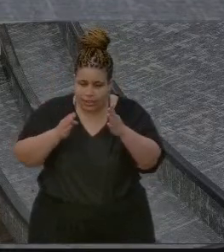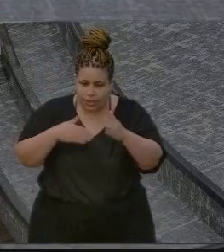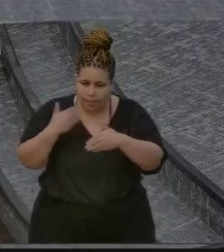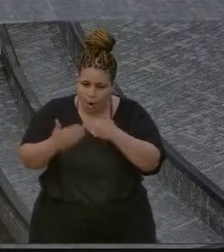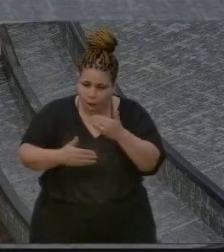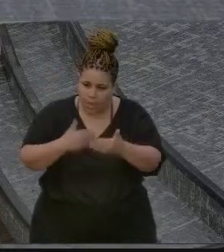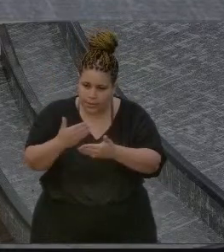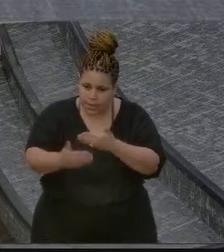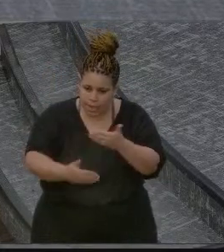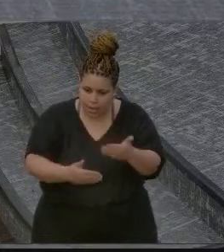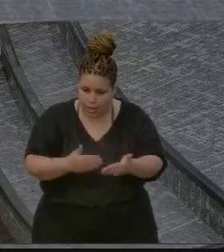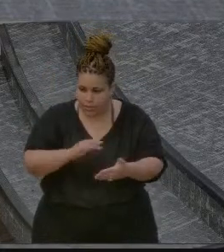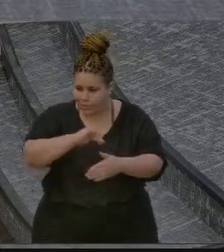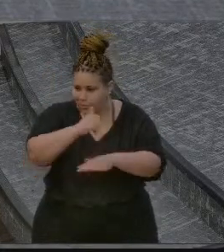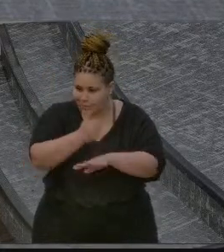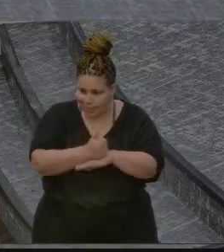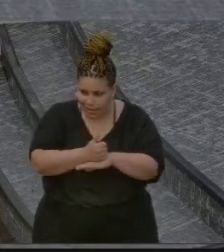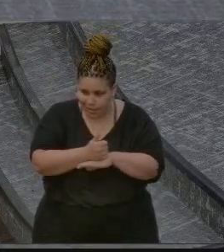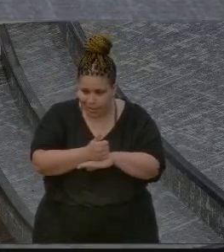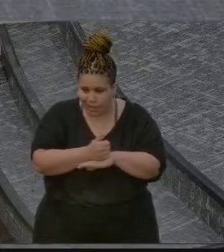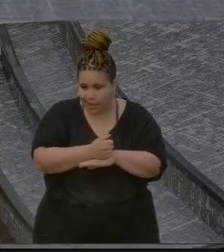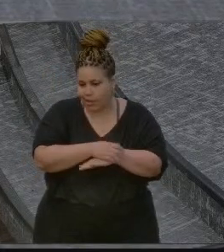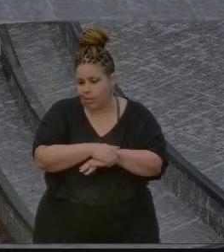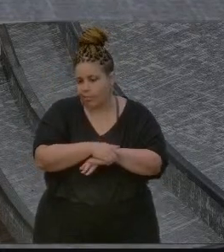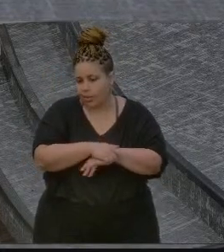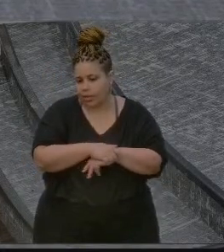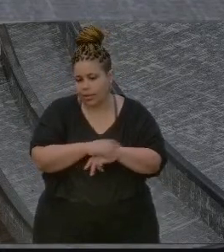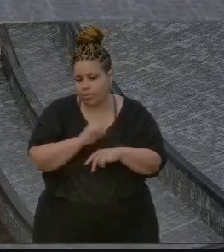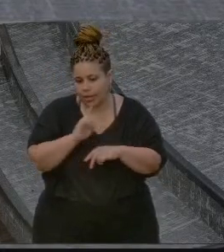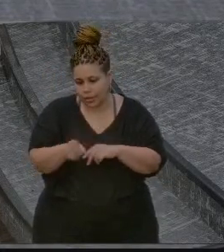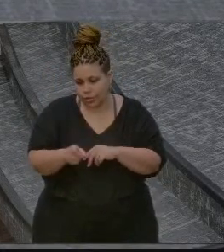that, and making sure that we are